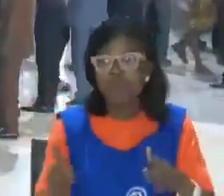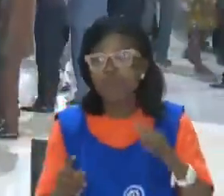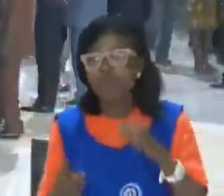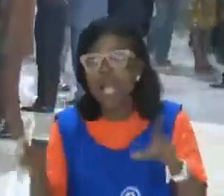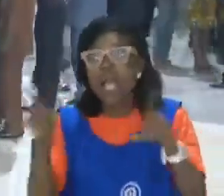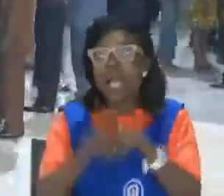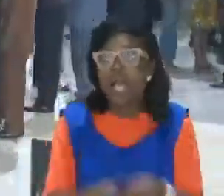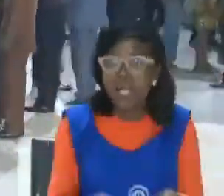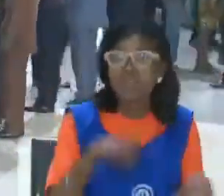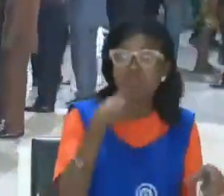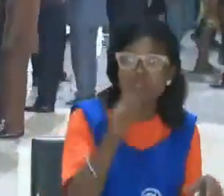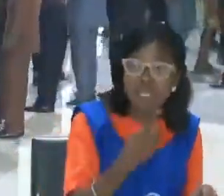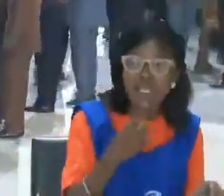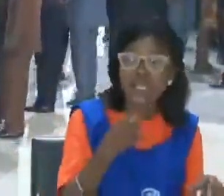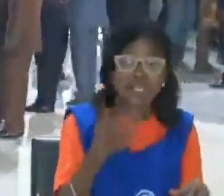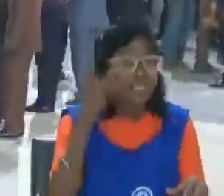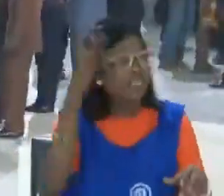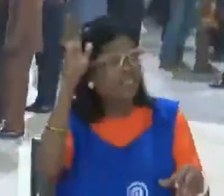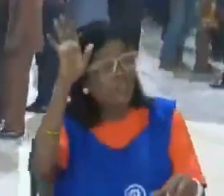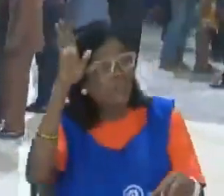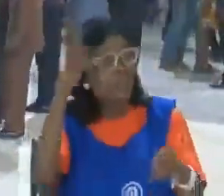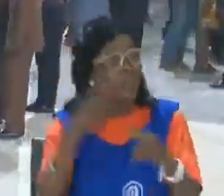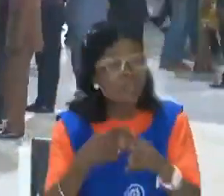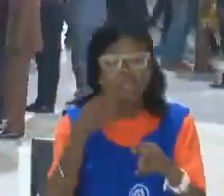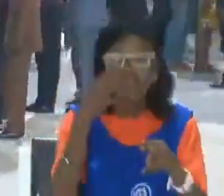As we mention your name,